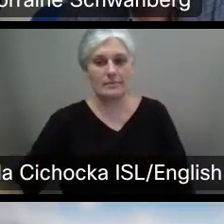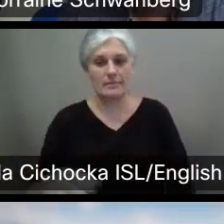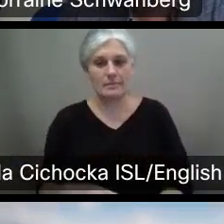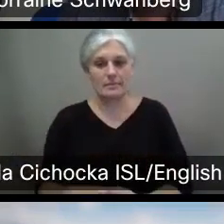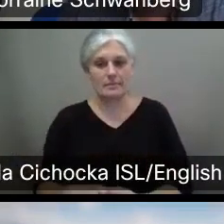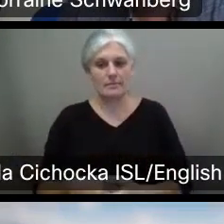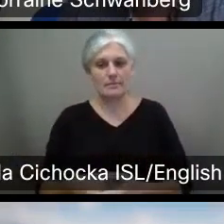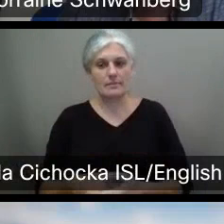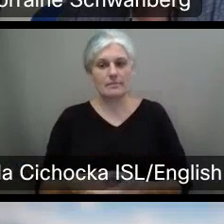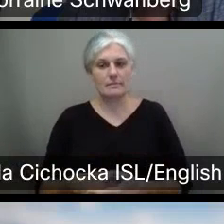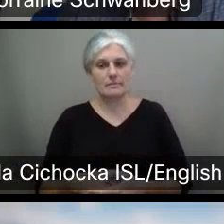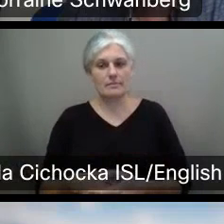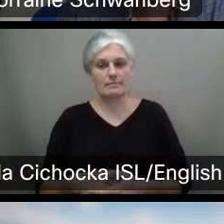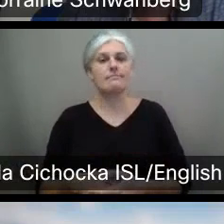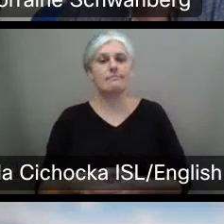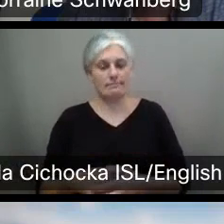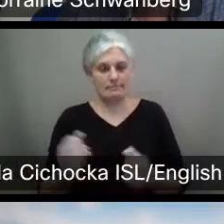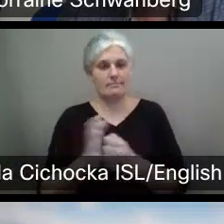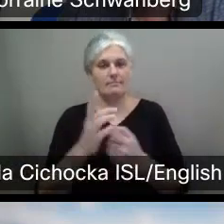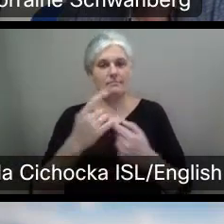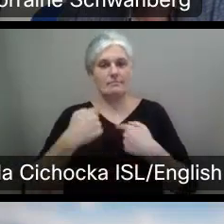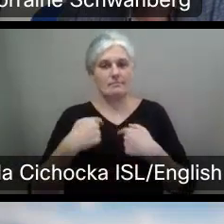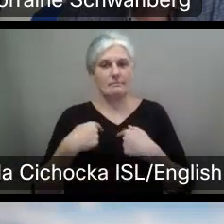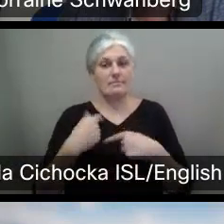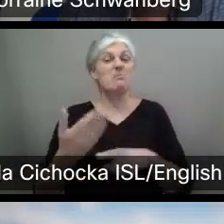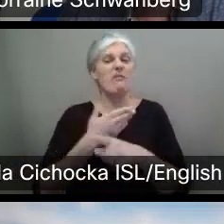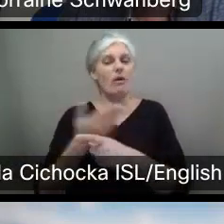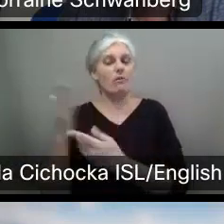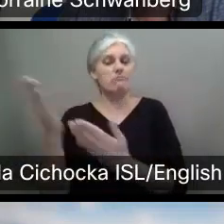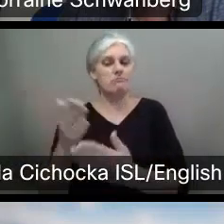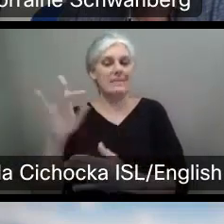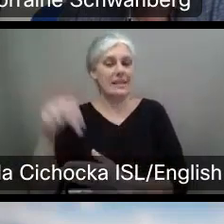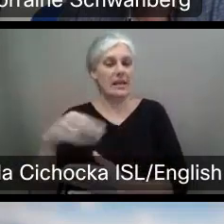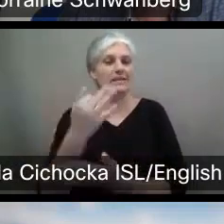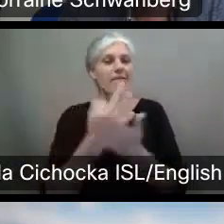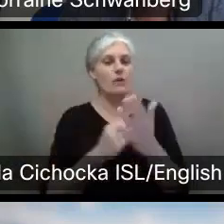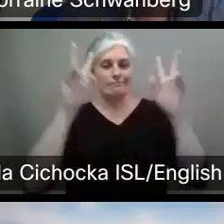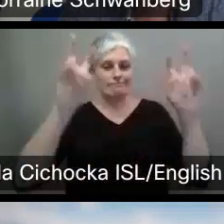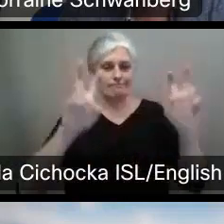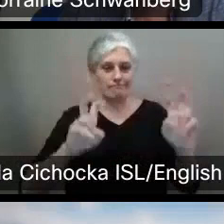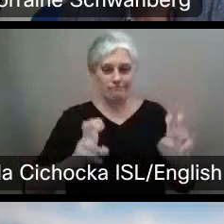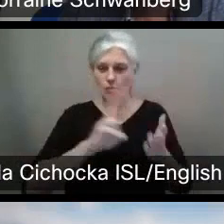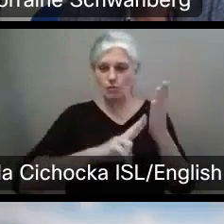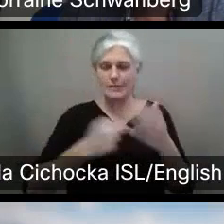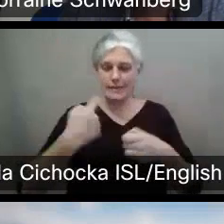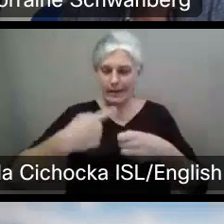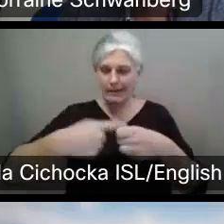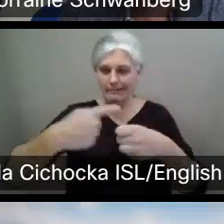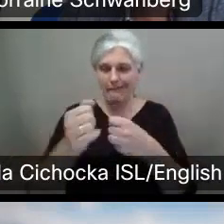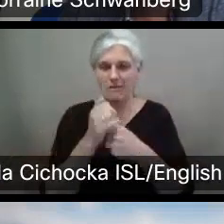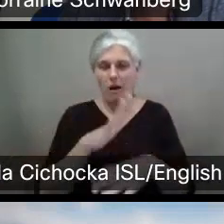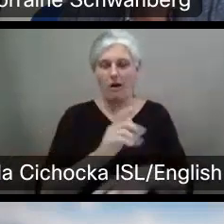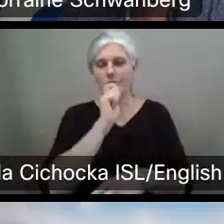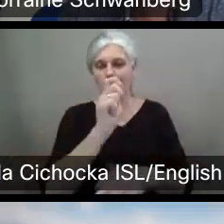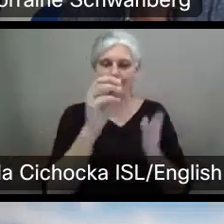I suppose for me, before we jump to Ken, there are a couple of definitions that are used repeatedly for all the